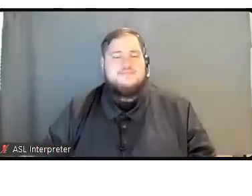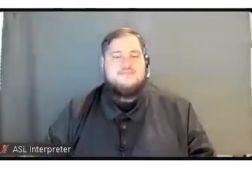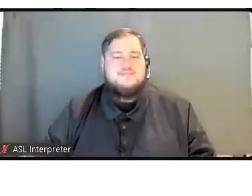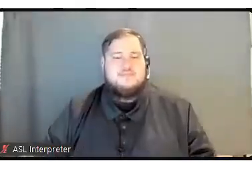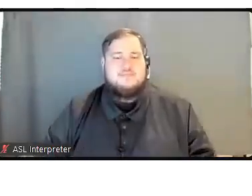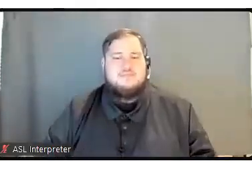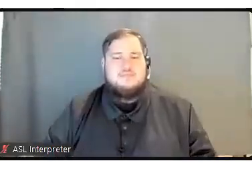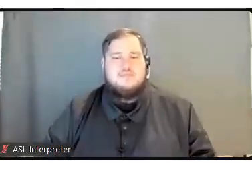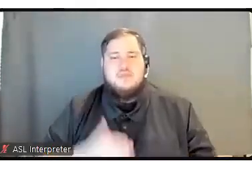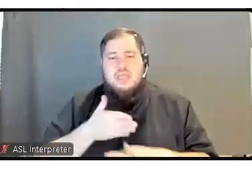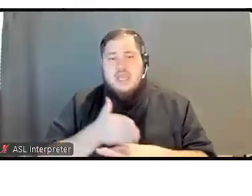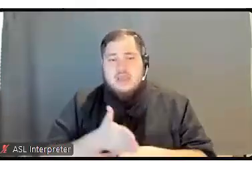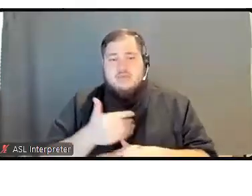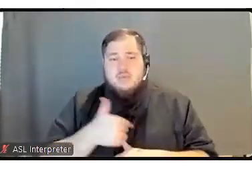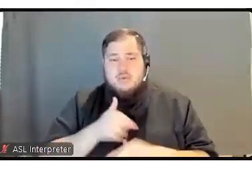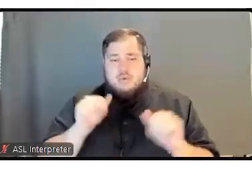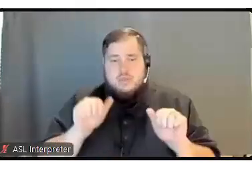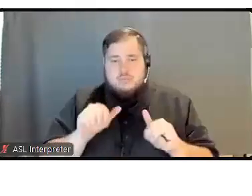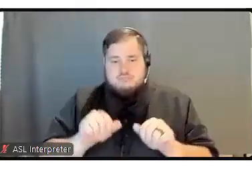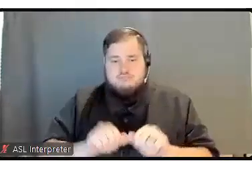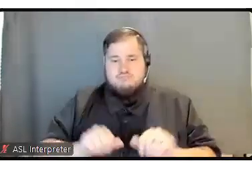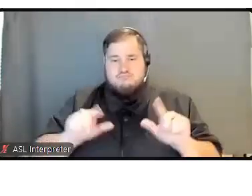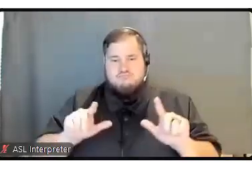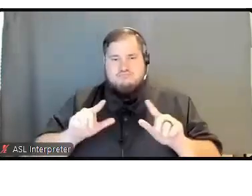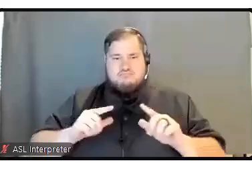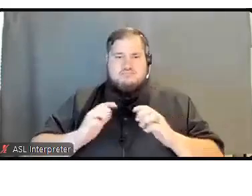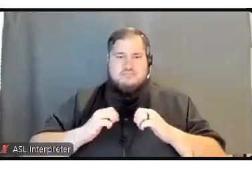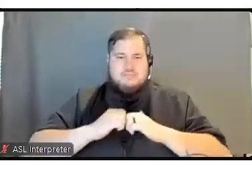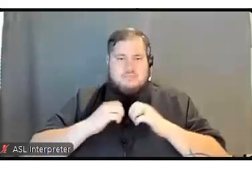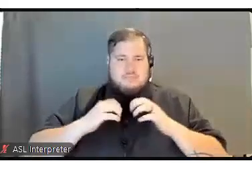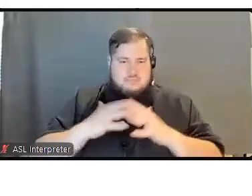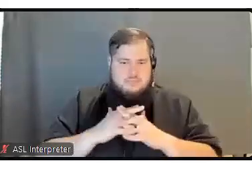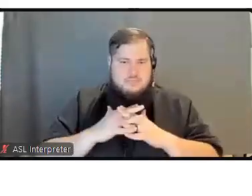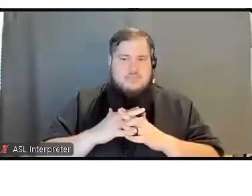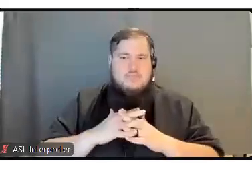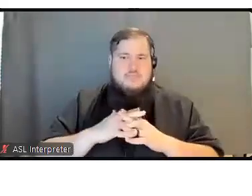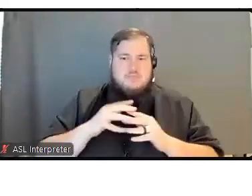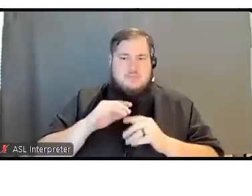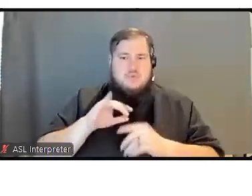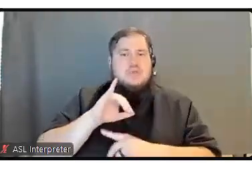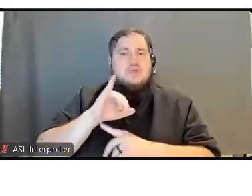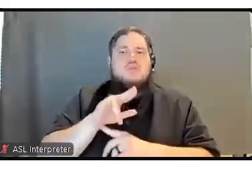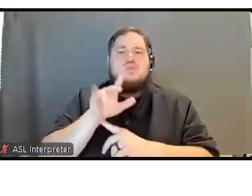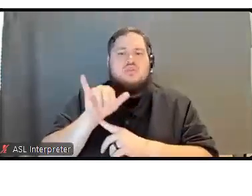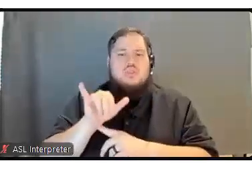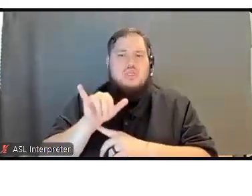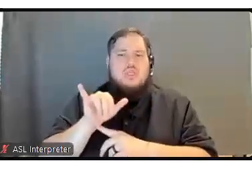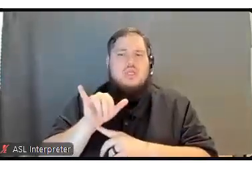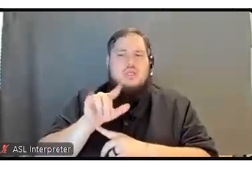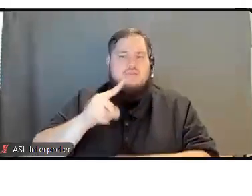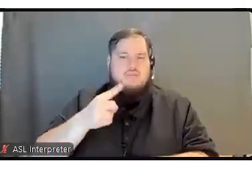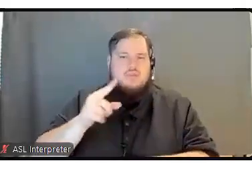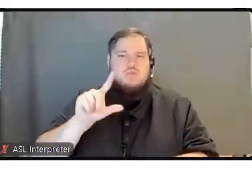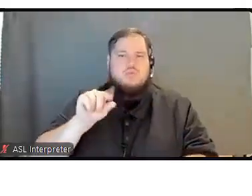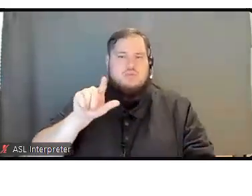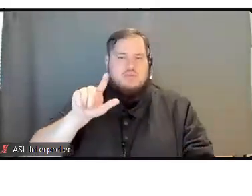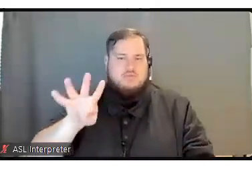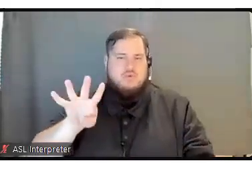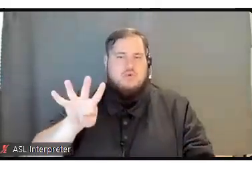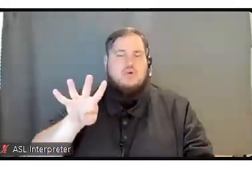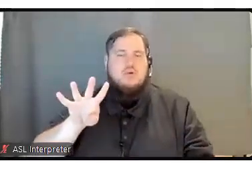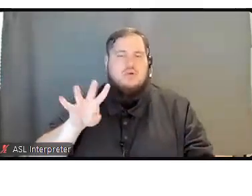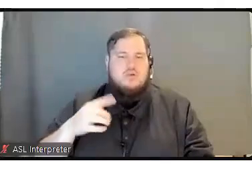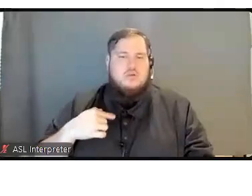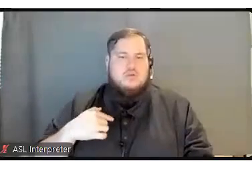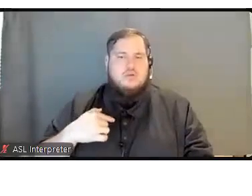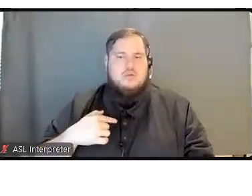After we were able to launch Performance Hub on July 1st, 2024, the